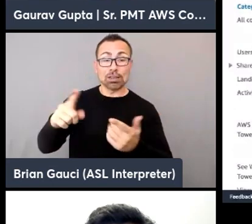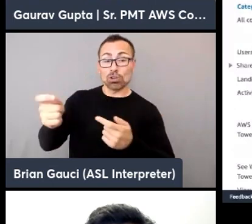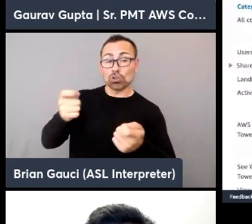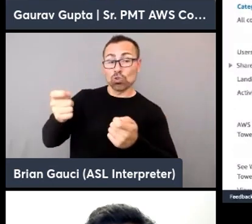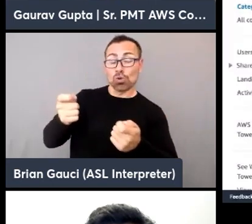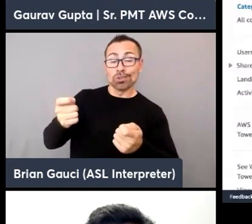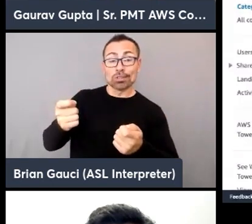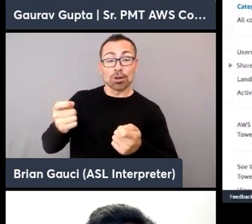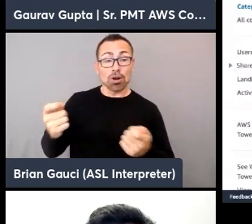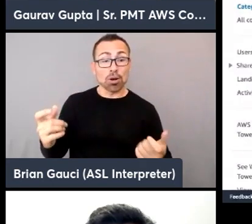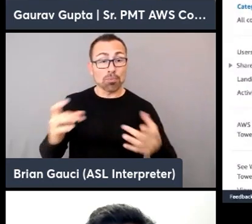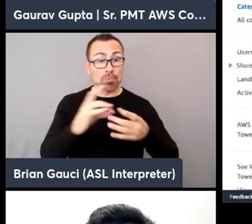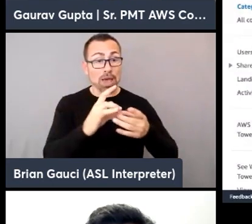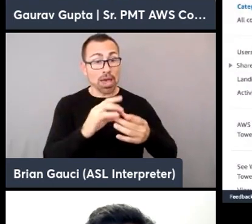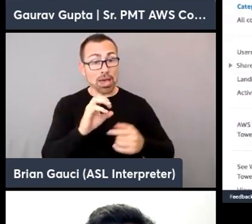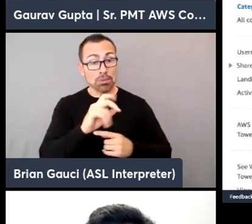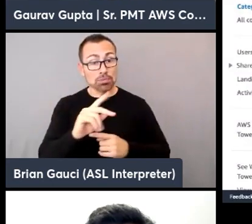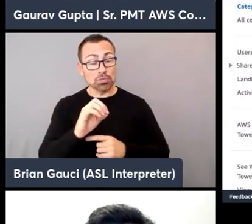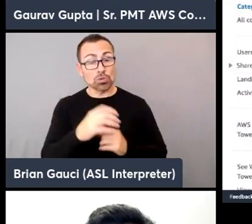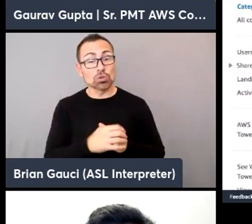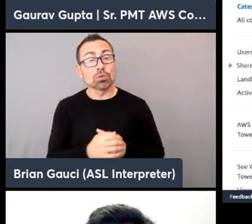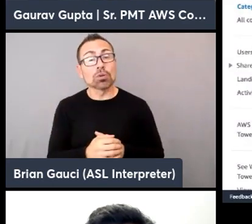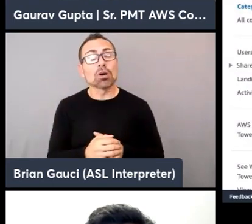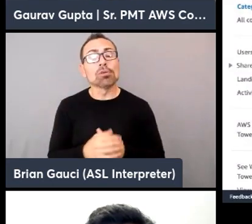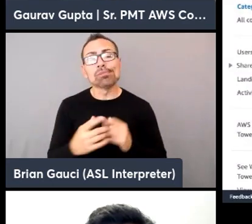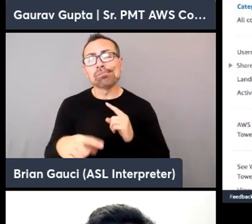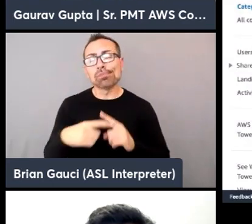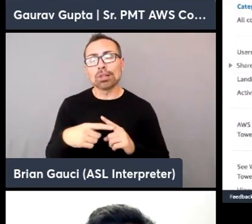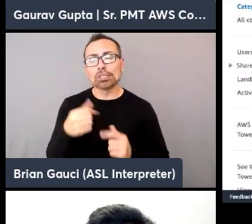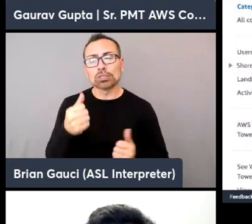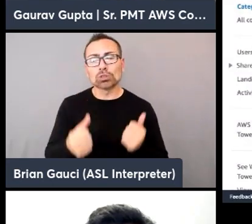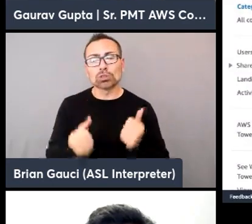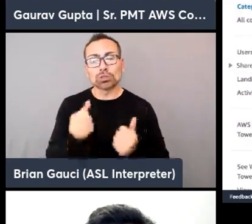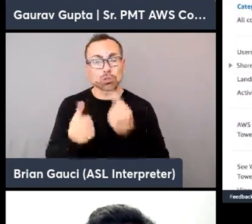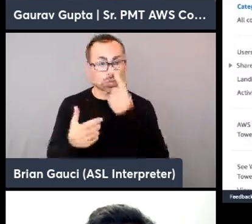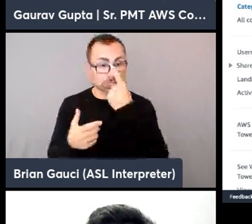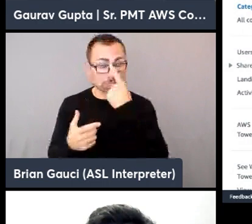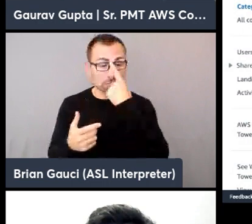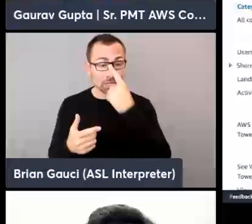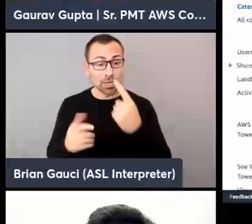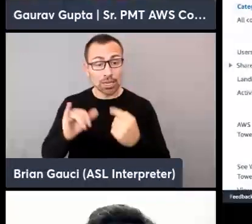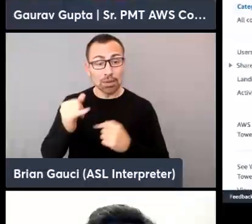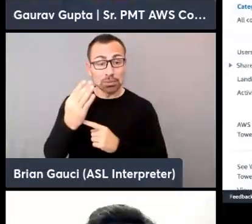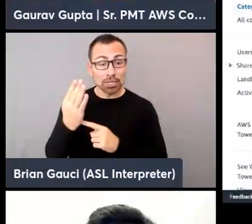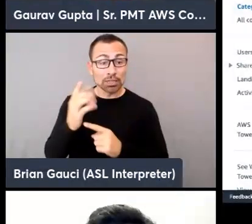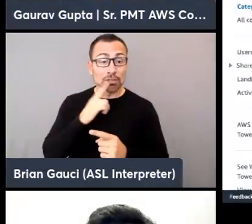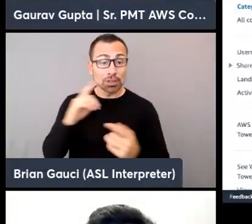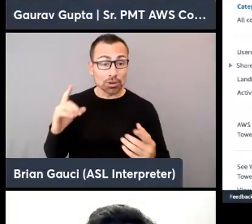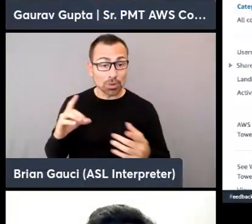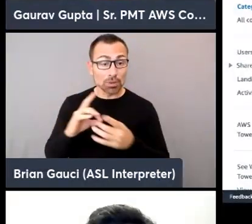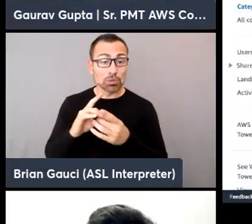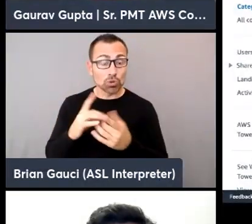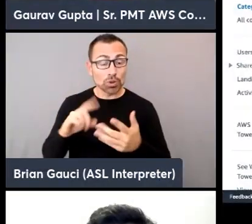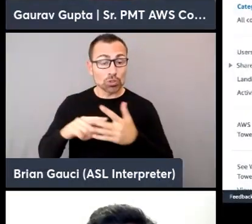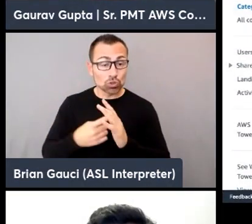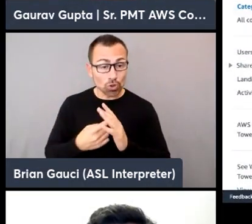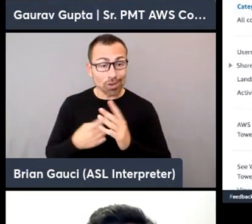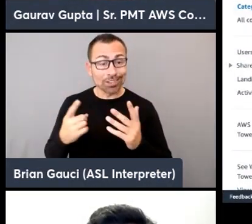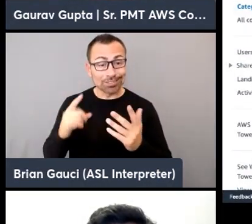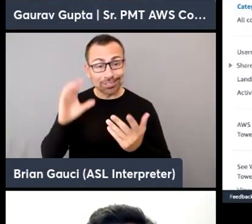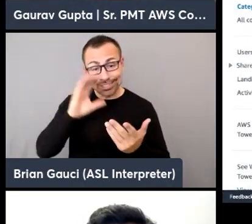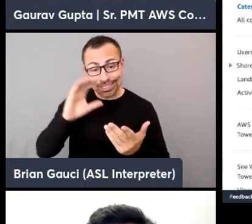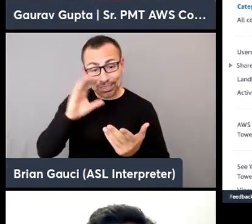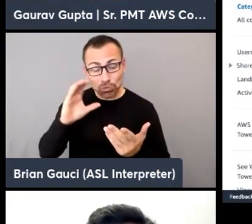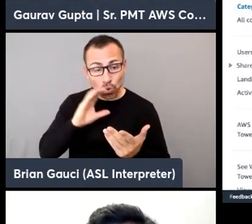to, and correspondingly which control objective are these controls mapped to, and start sort of exploring these controls or enabling